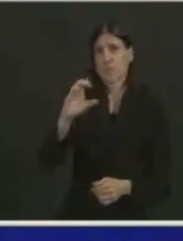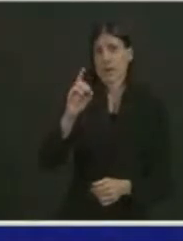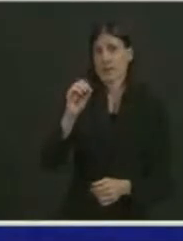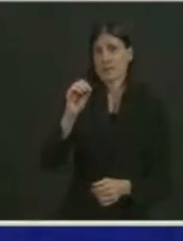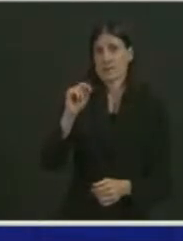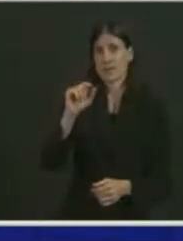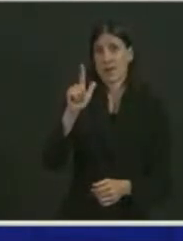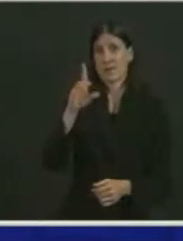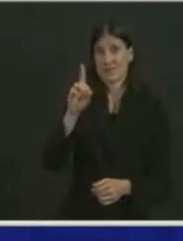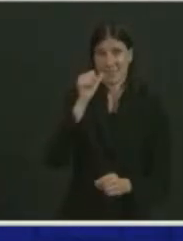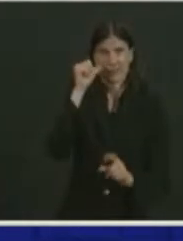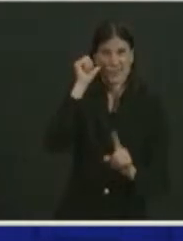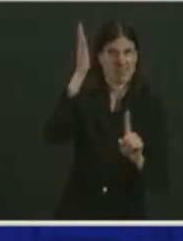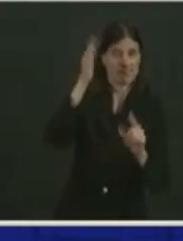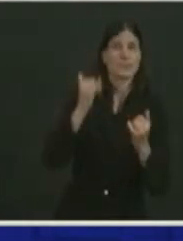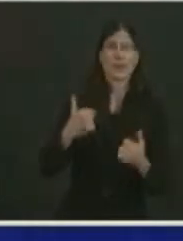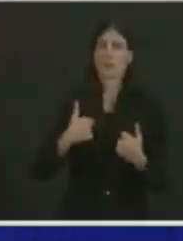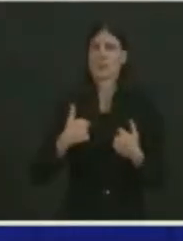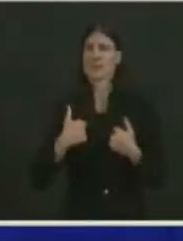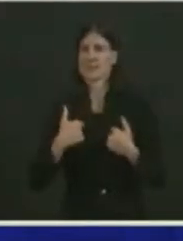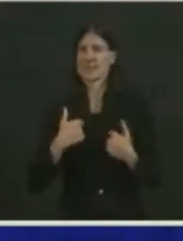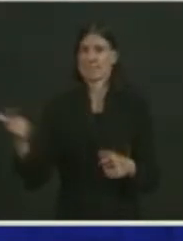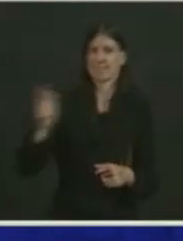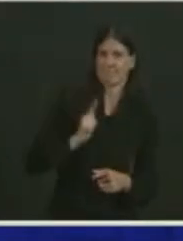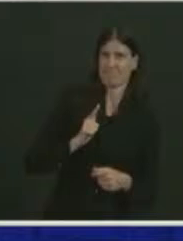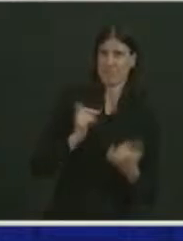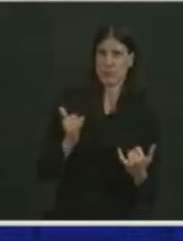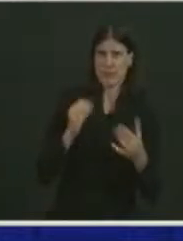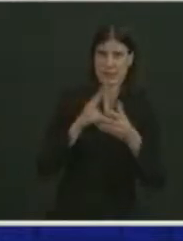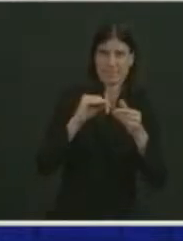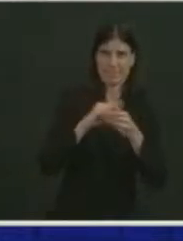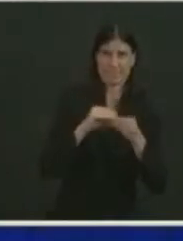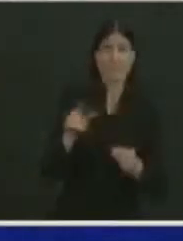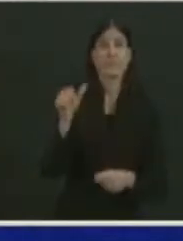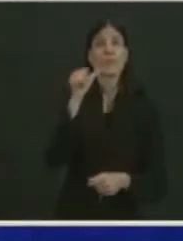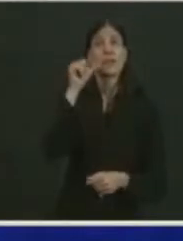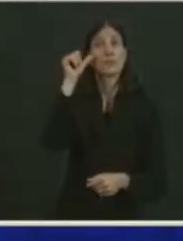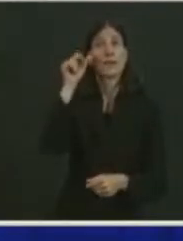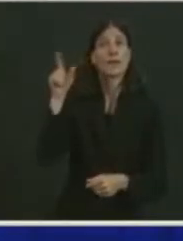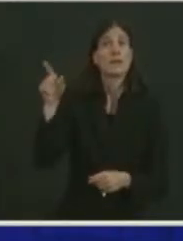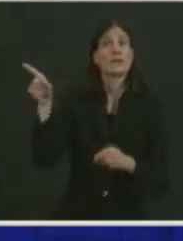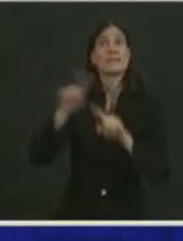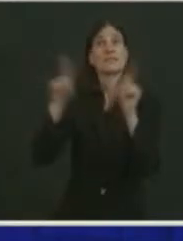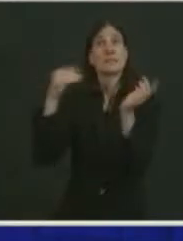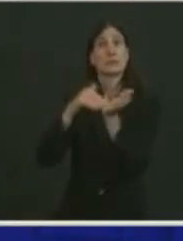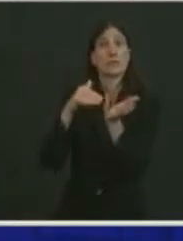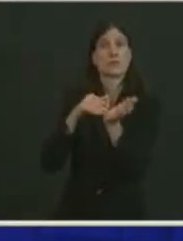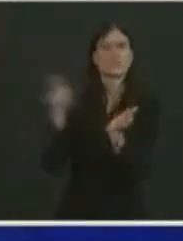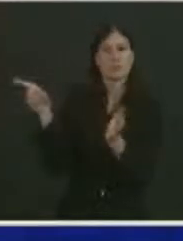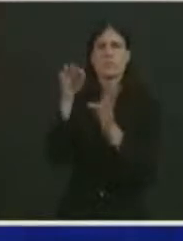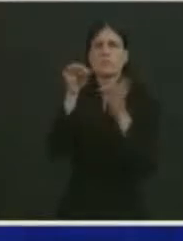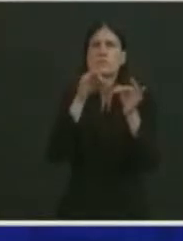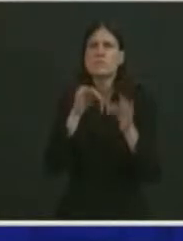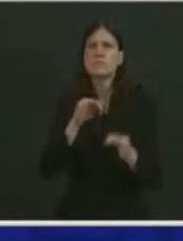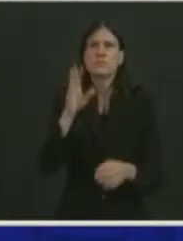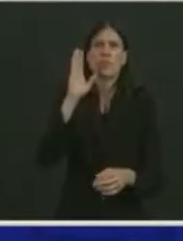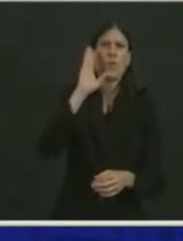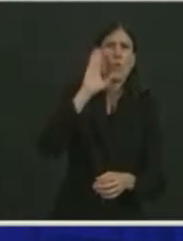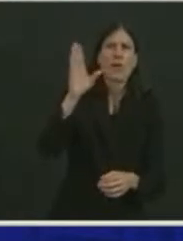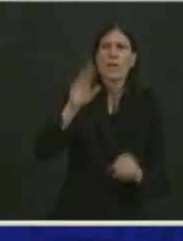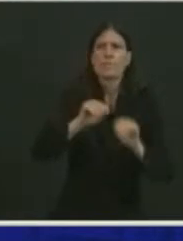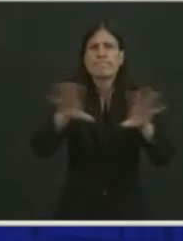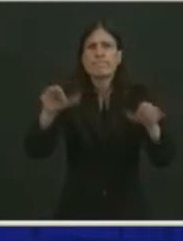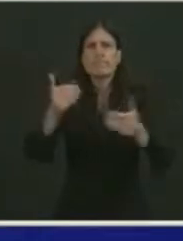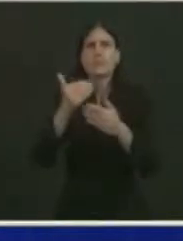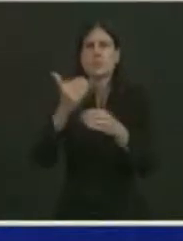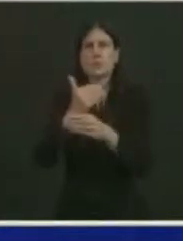was planning to share with nursing homes and assisted living facilities. We have shared in the past,